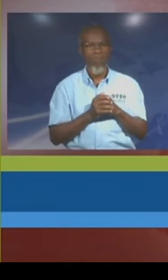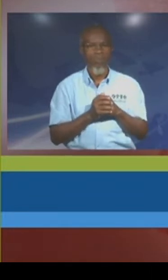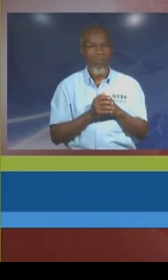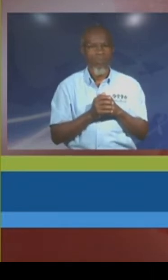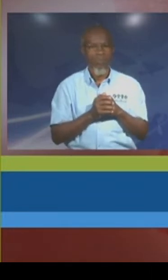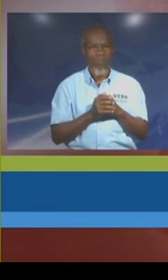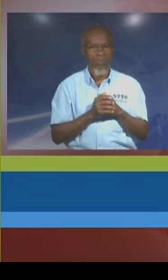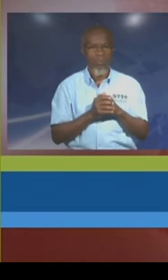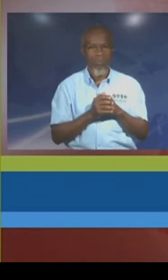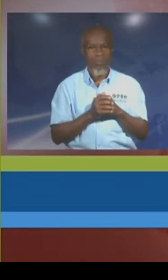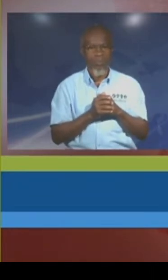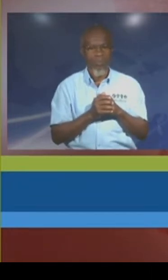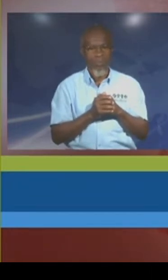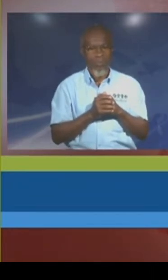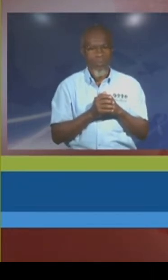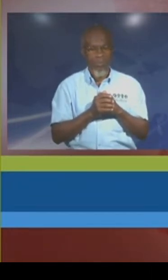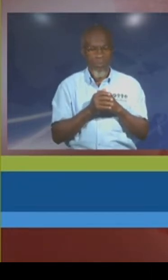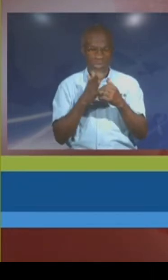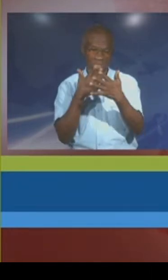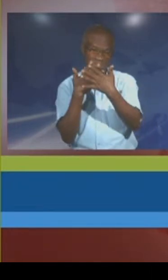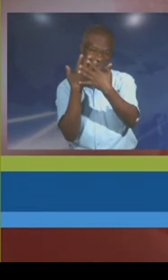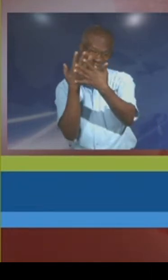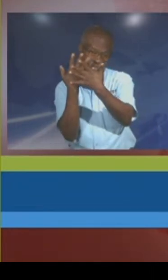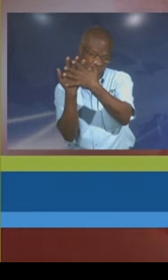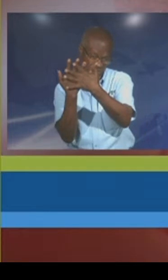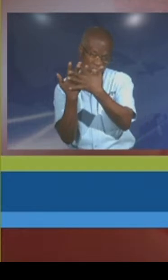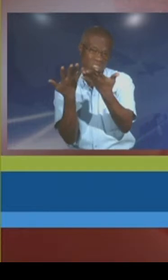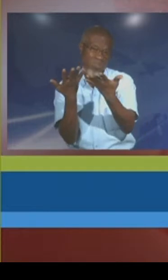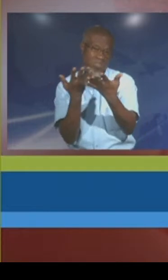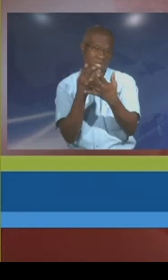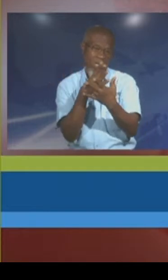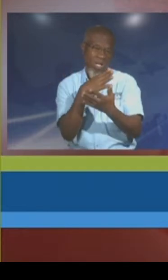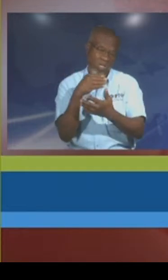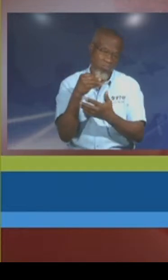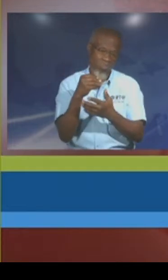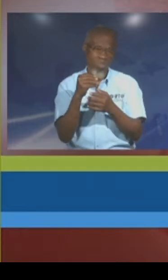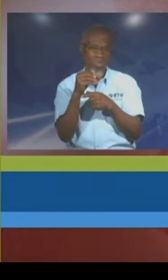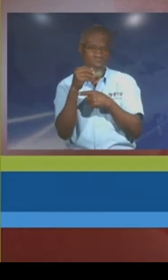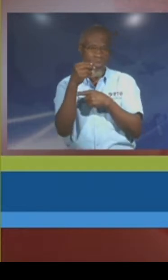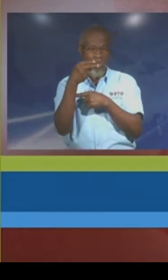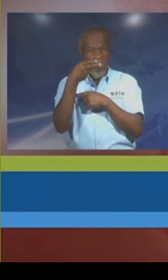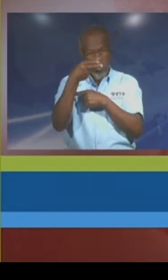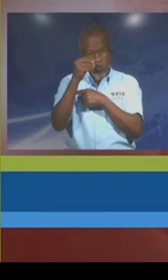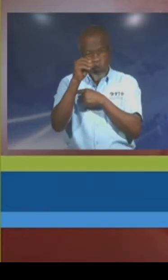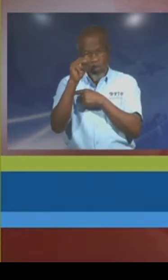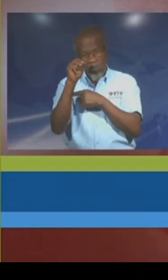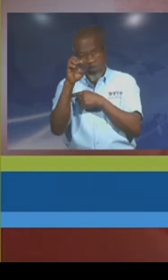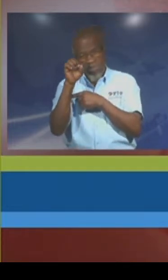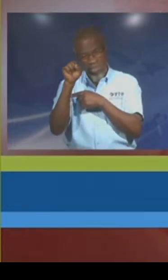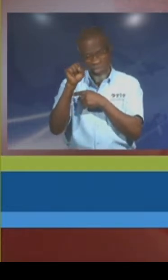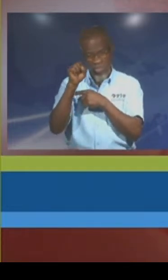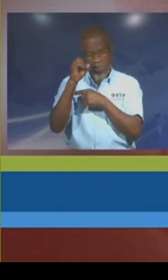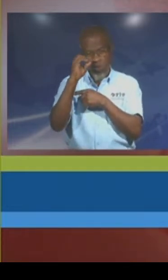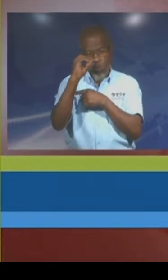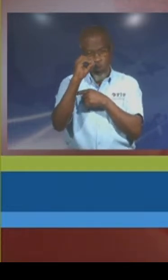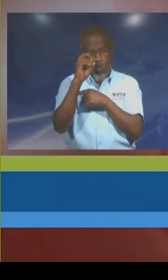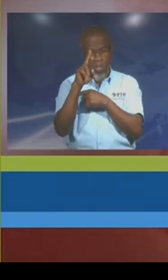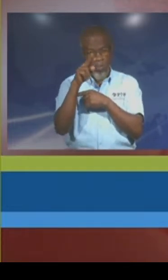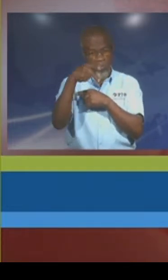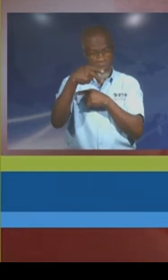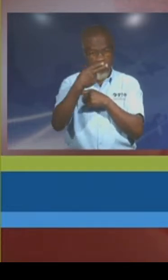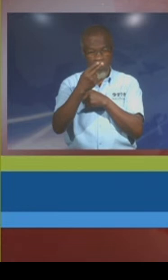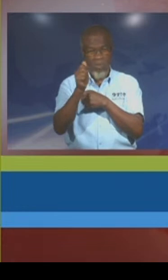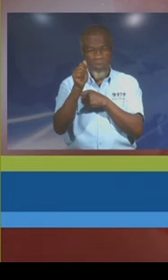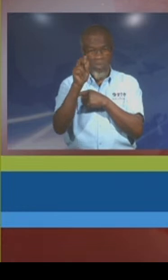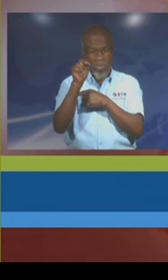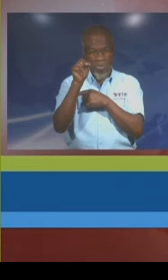Correctional and detention facilities for adults and juveniles, children's homes, geriatrics homes, homeless shelters, and these are